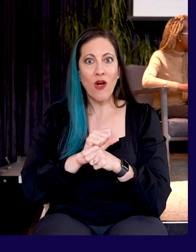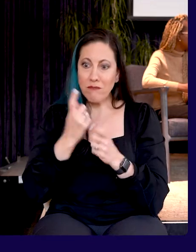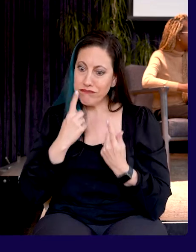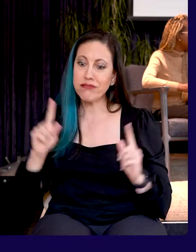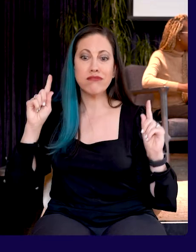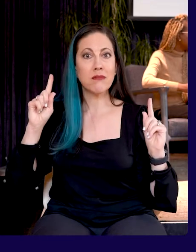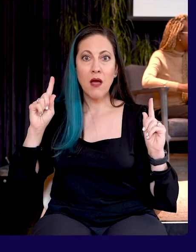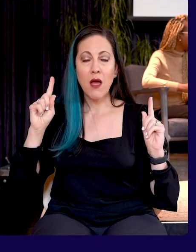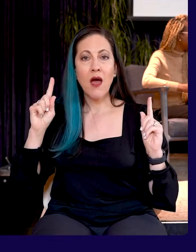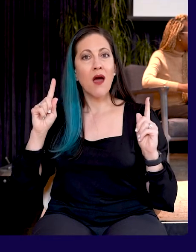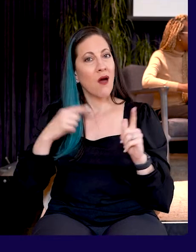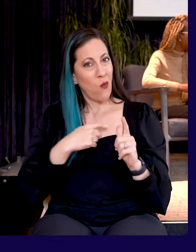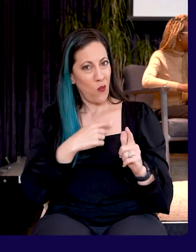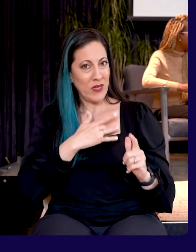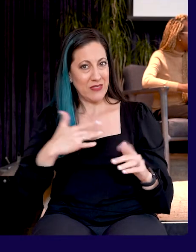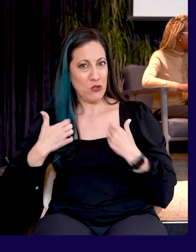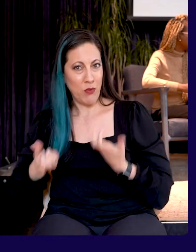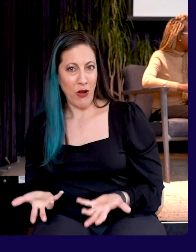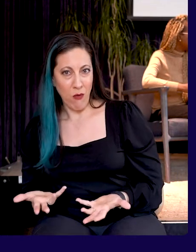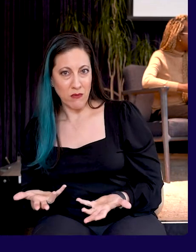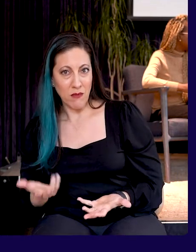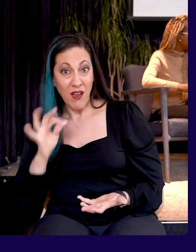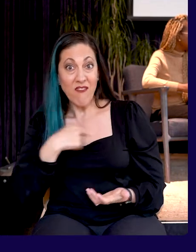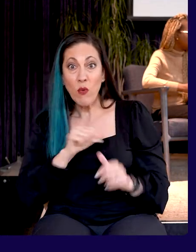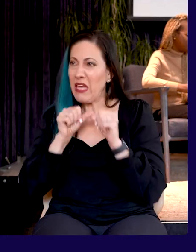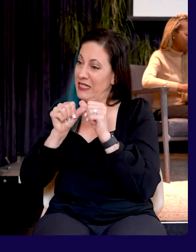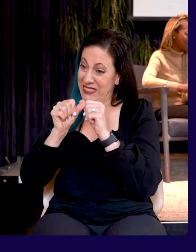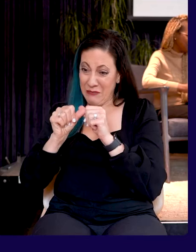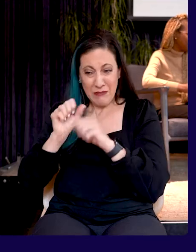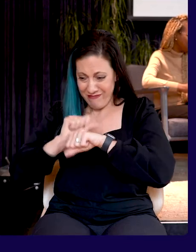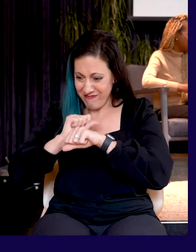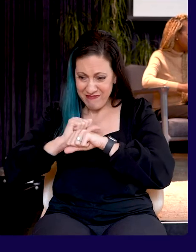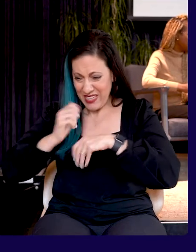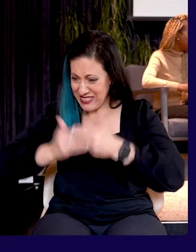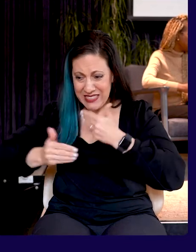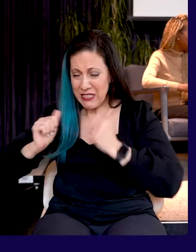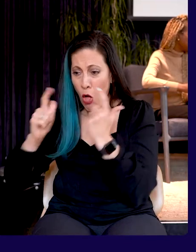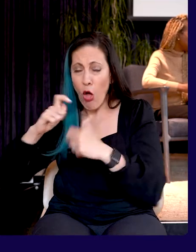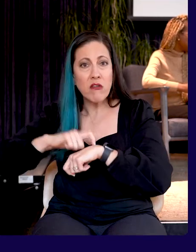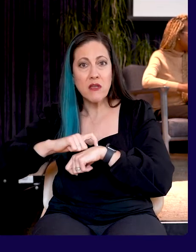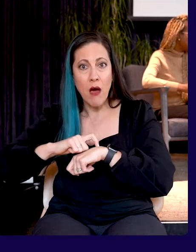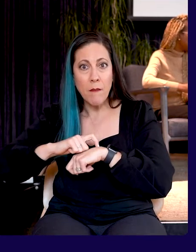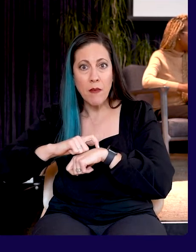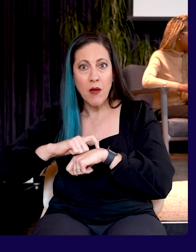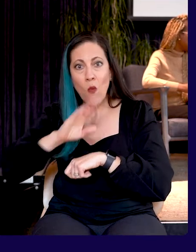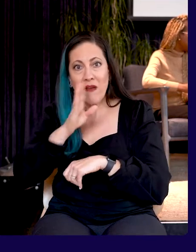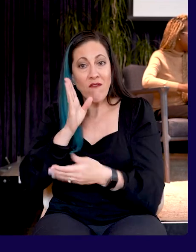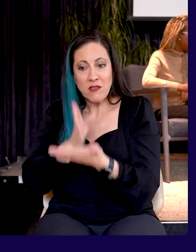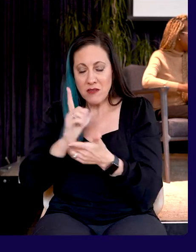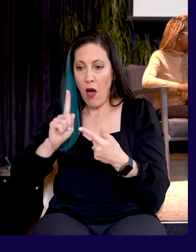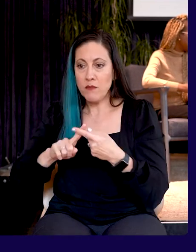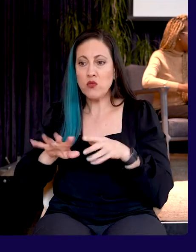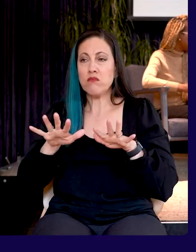finals or finish the marathon. You're just running another marathon all like right away, right? Or another final forever and